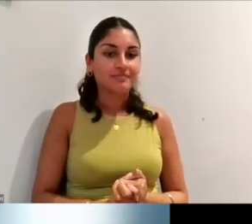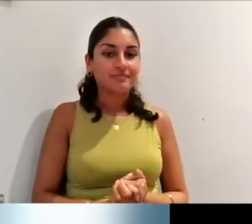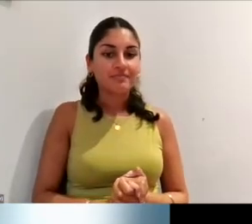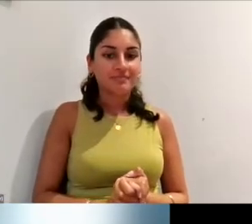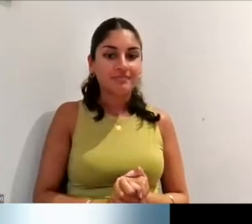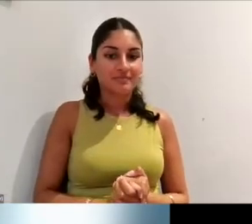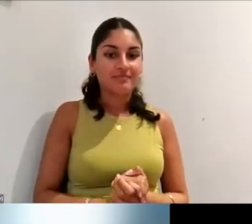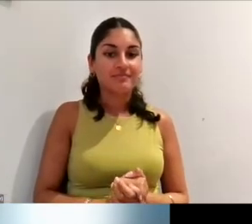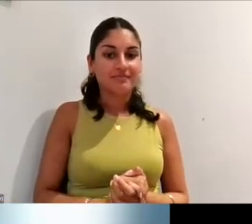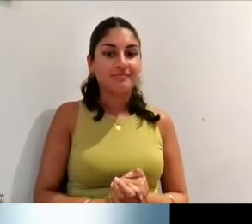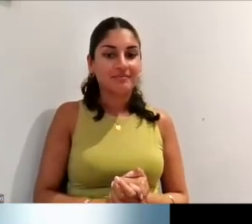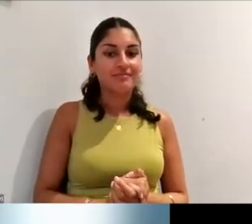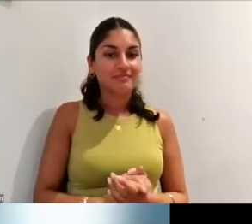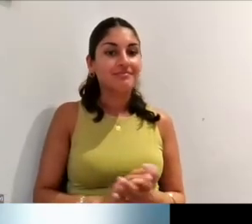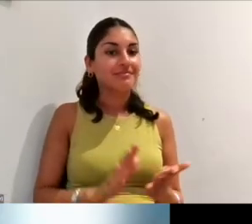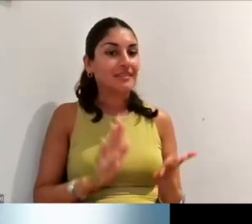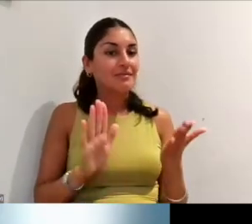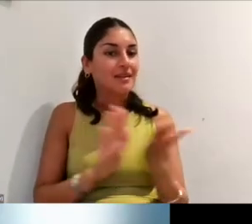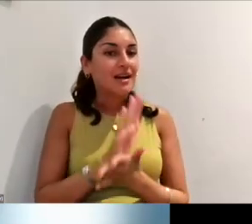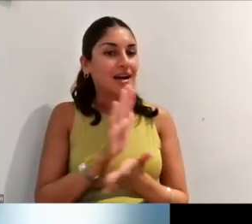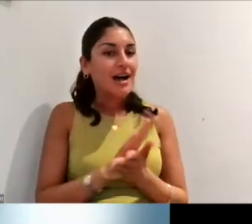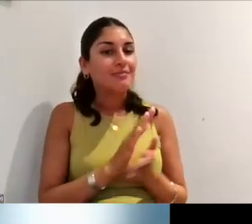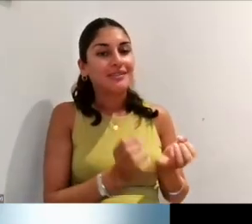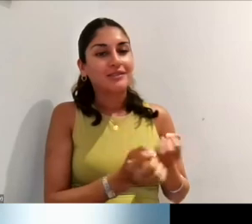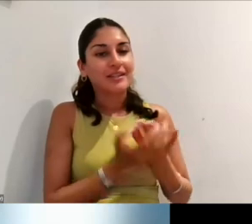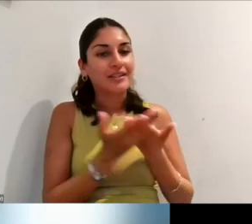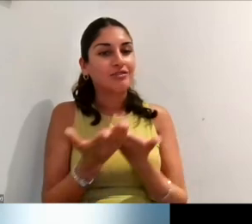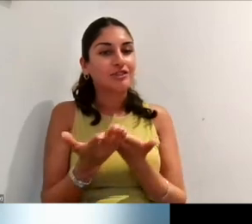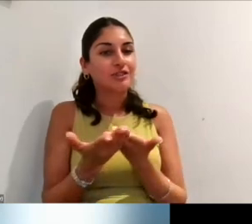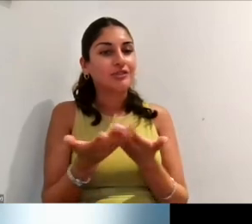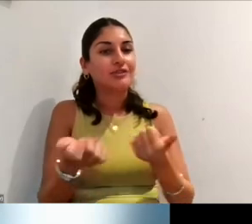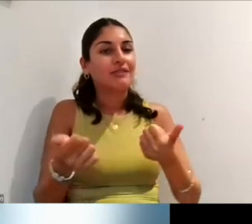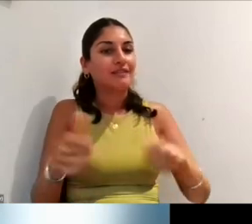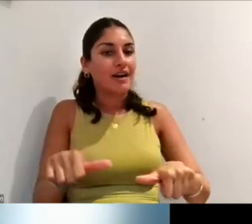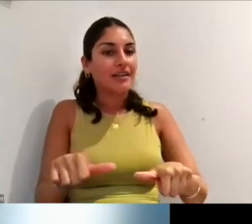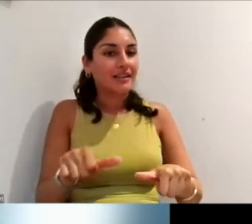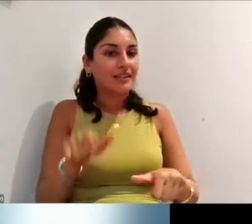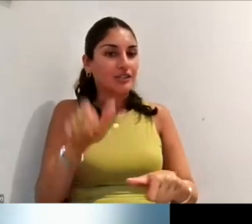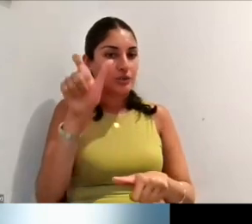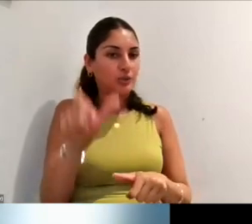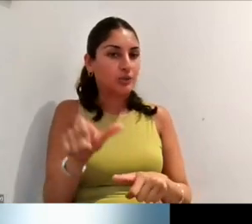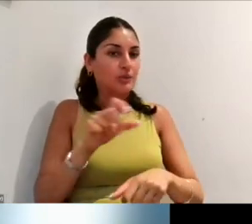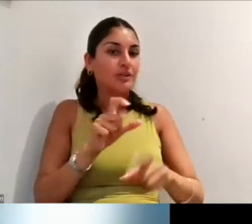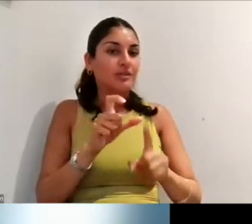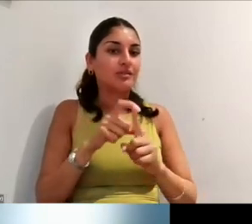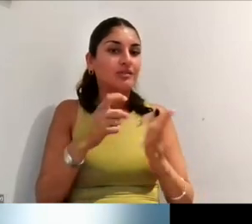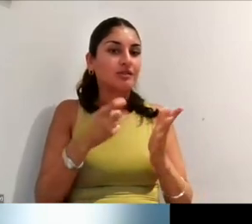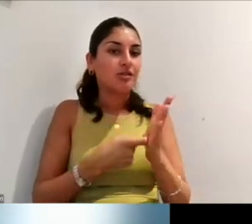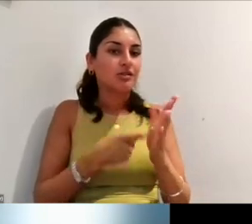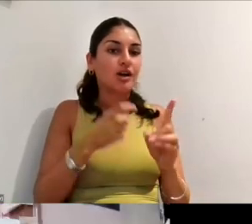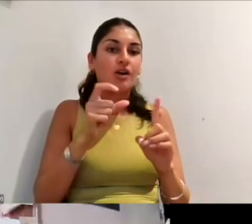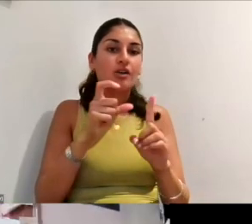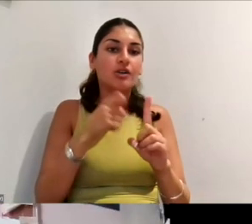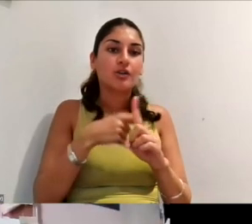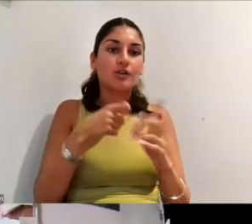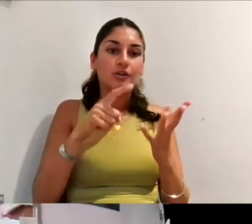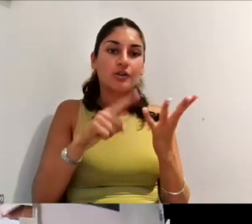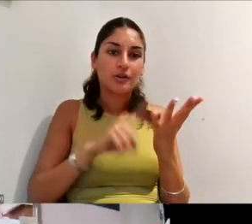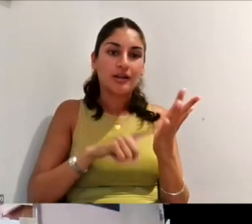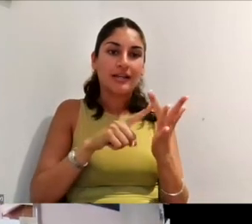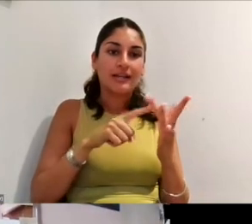and the final, I'm happy to have the honor to introduce you all to uh, Dr. Kuli Kohli. Thank you,